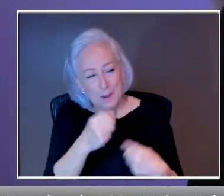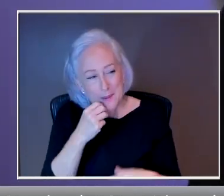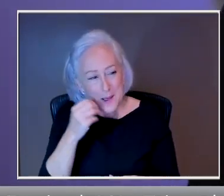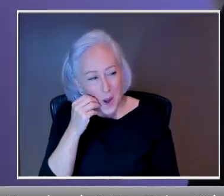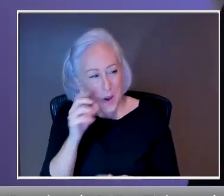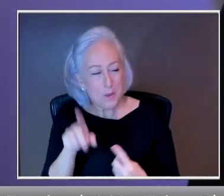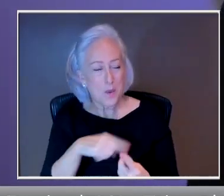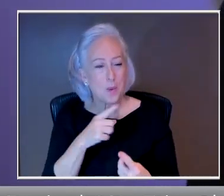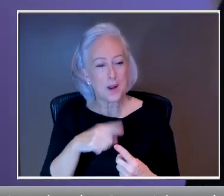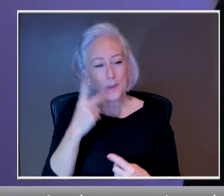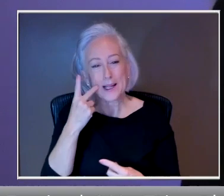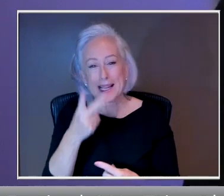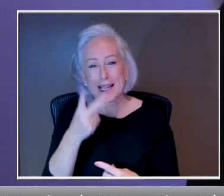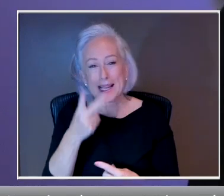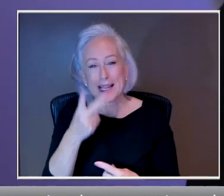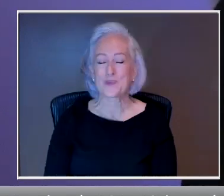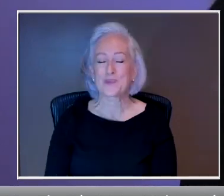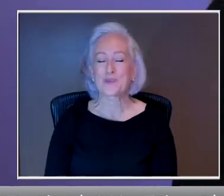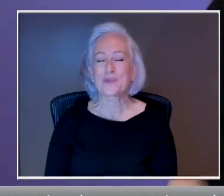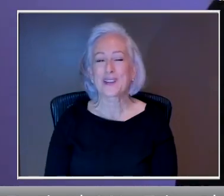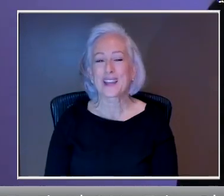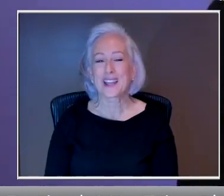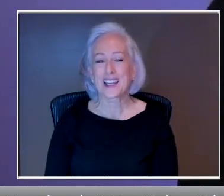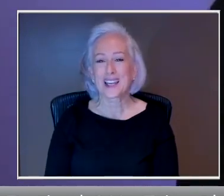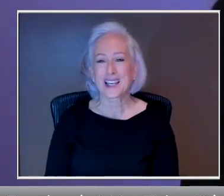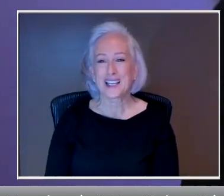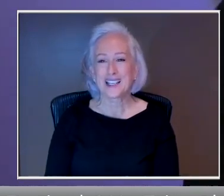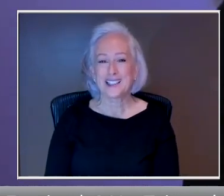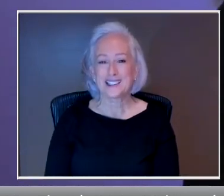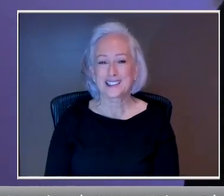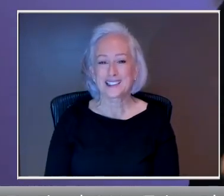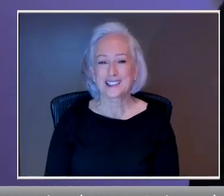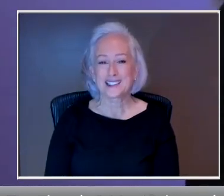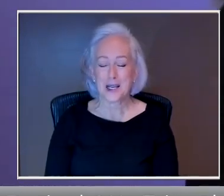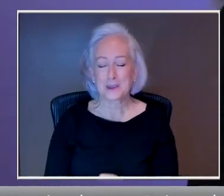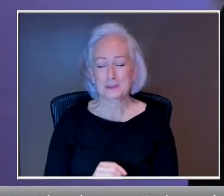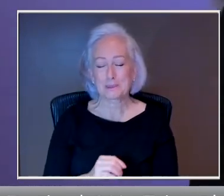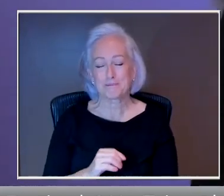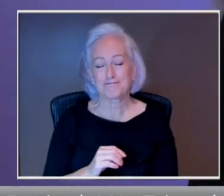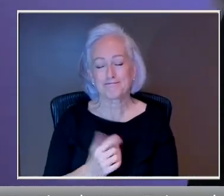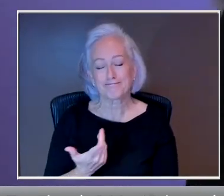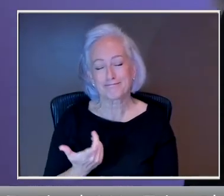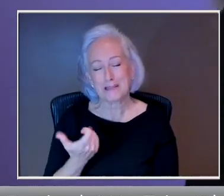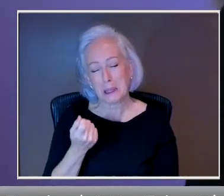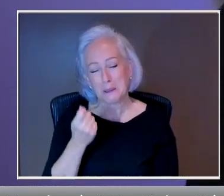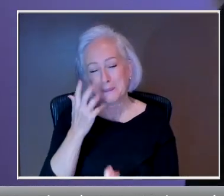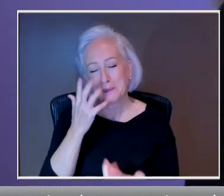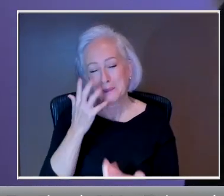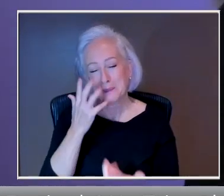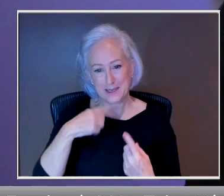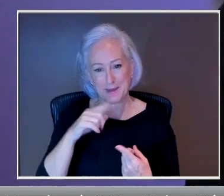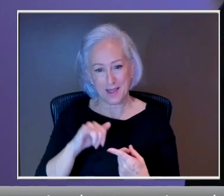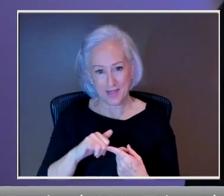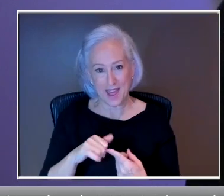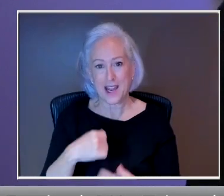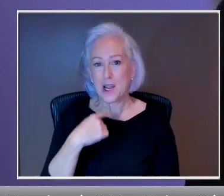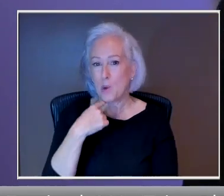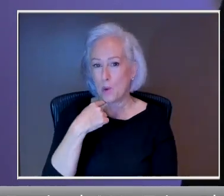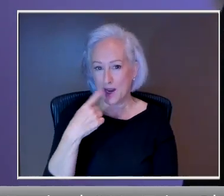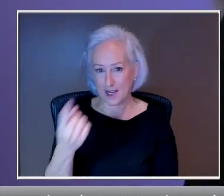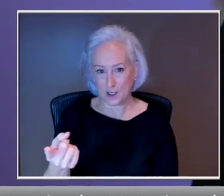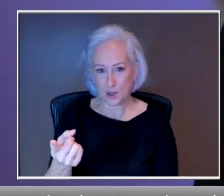And so it's kind of bittersweet thinking of it. When I went and told him that my mom had